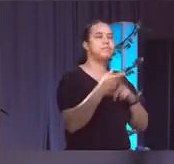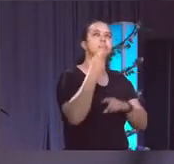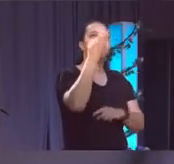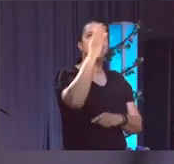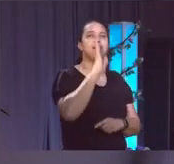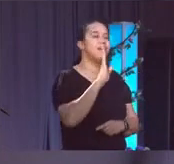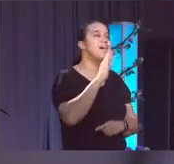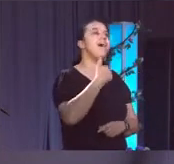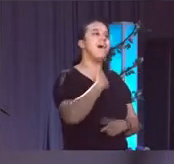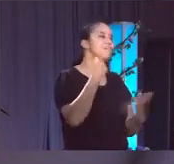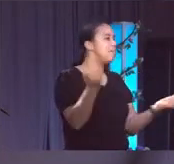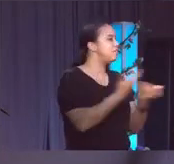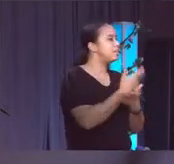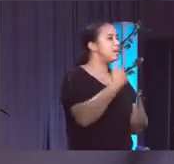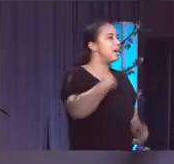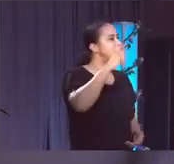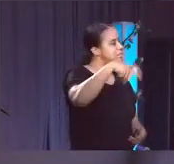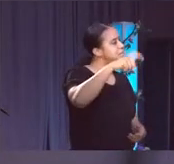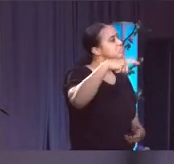I got everything I need to thrive.